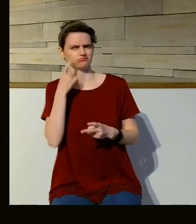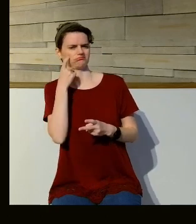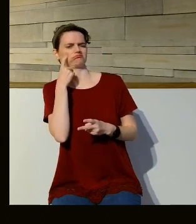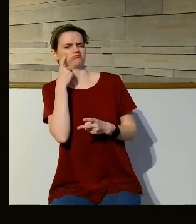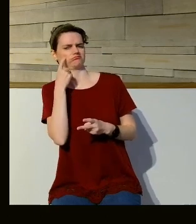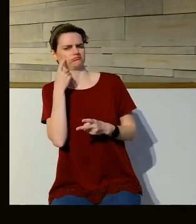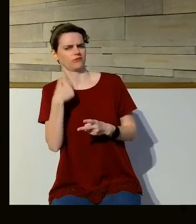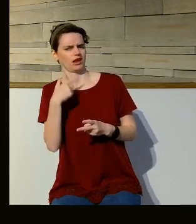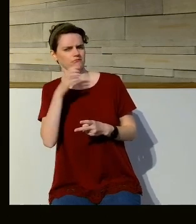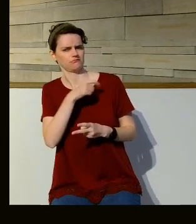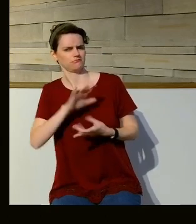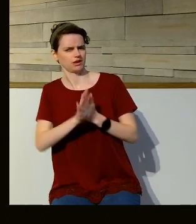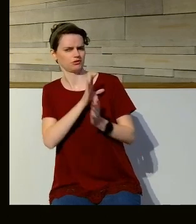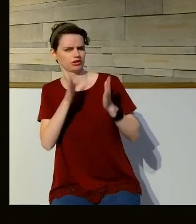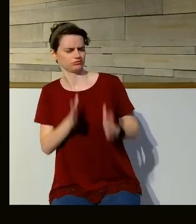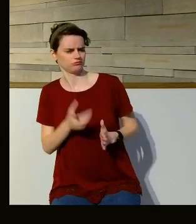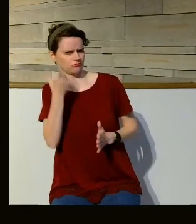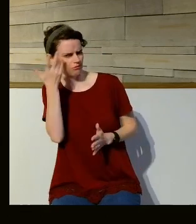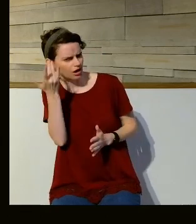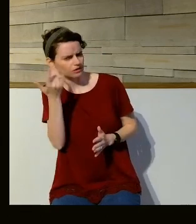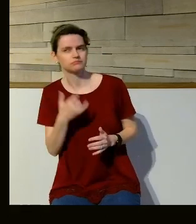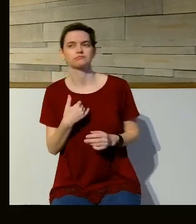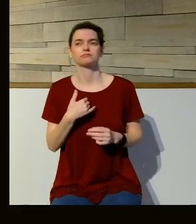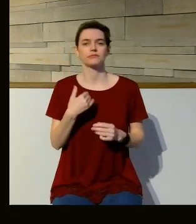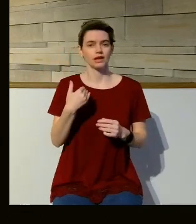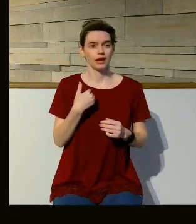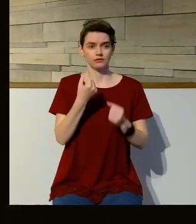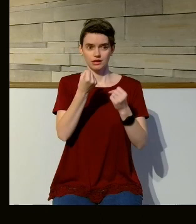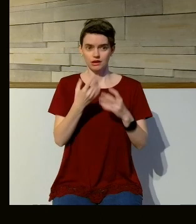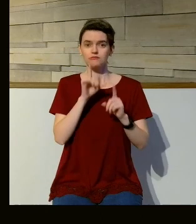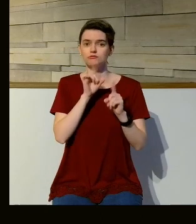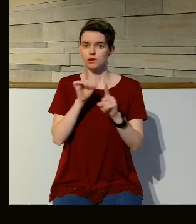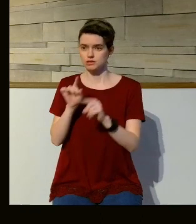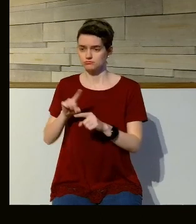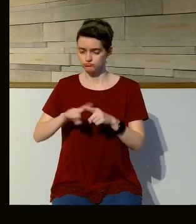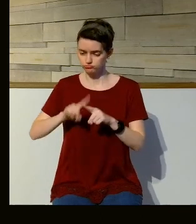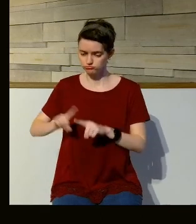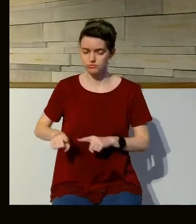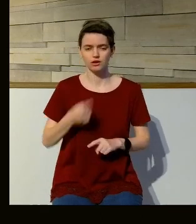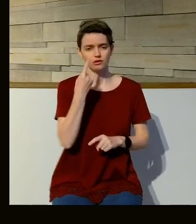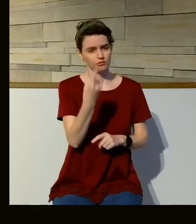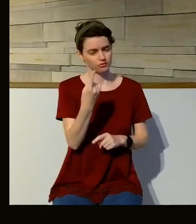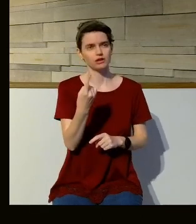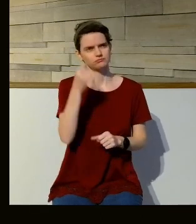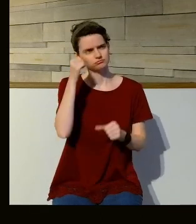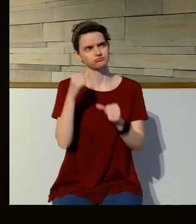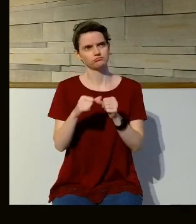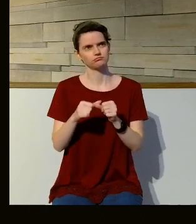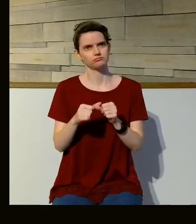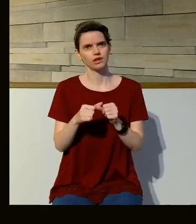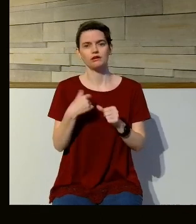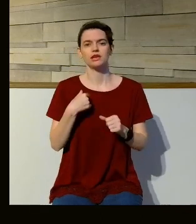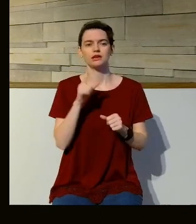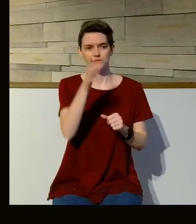I be a Christian? And I've received many responses to this. And I remember one in particular, I was at this